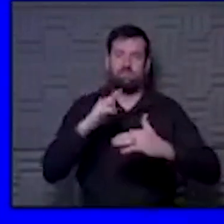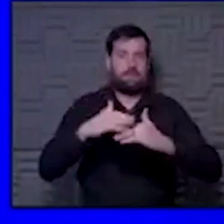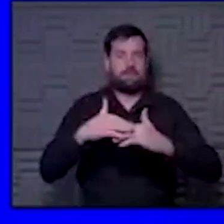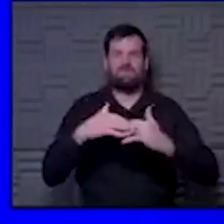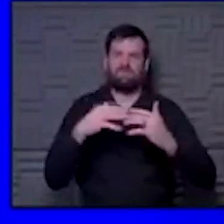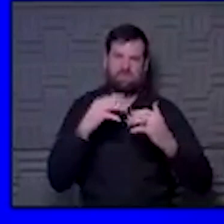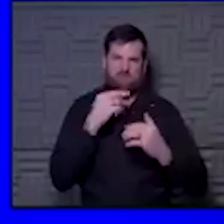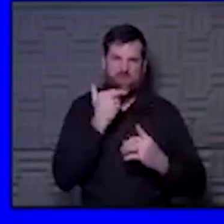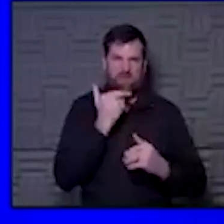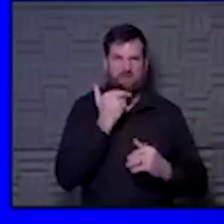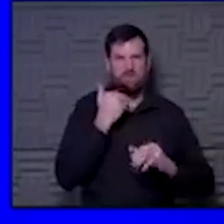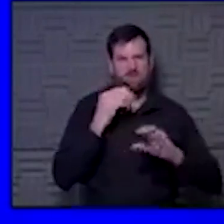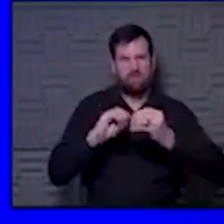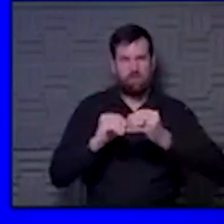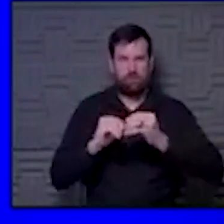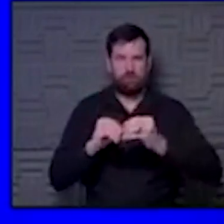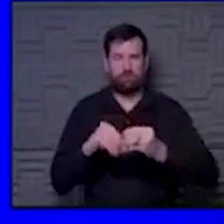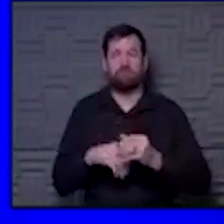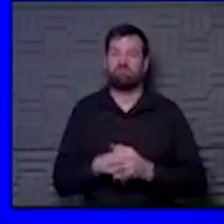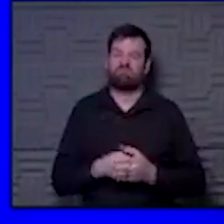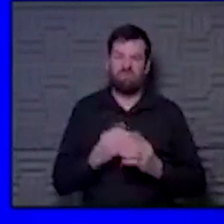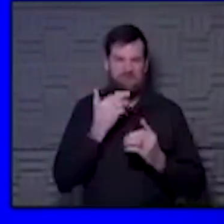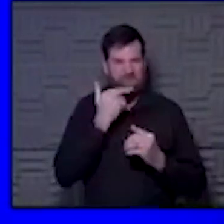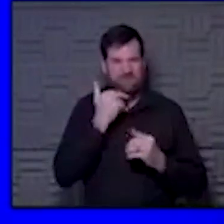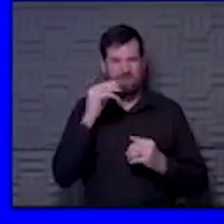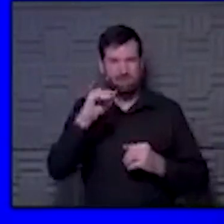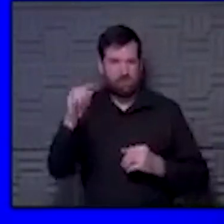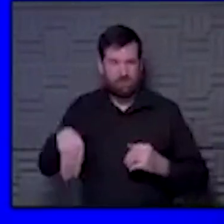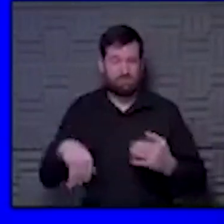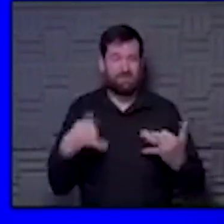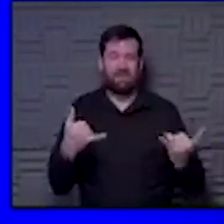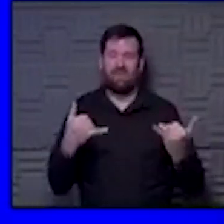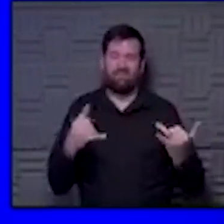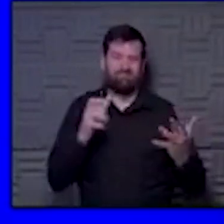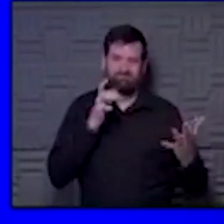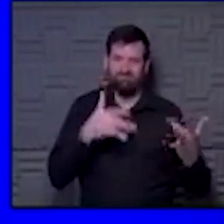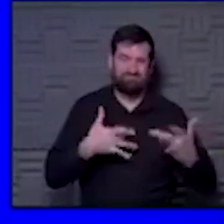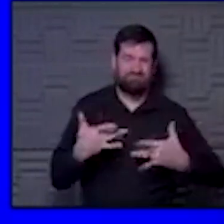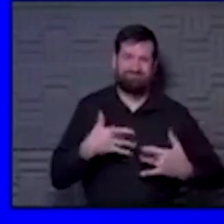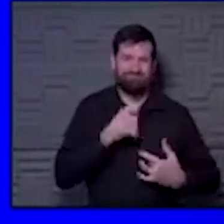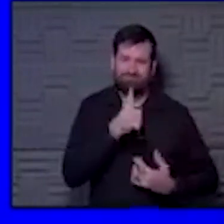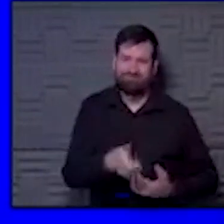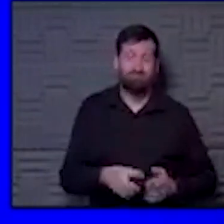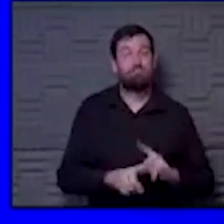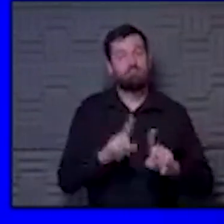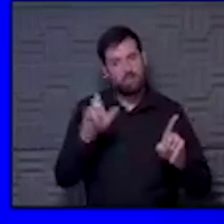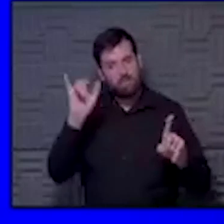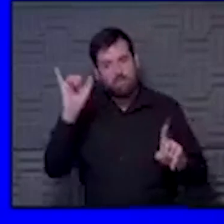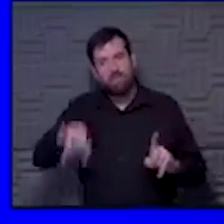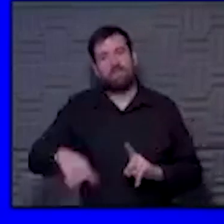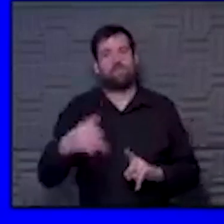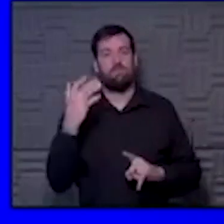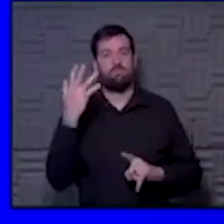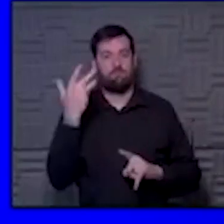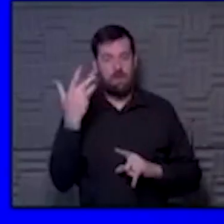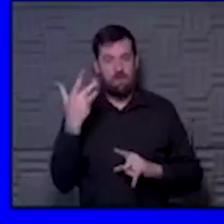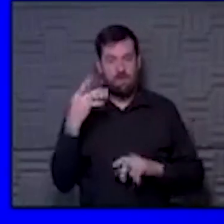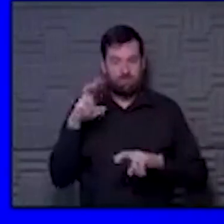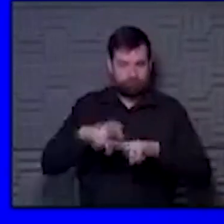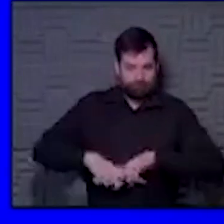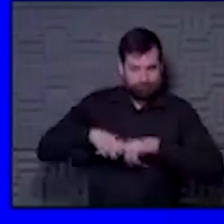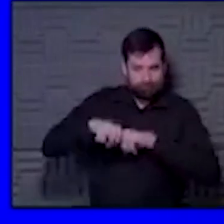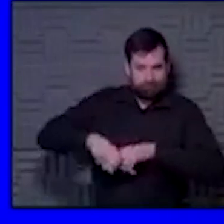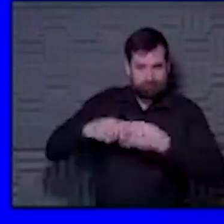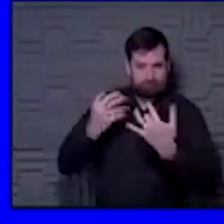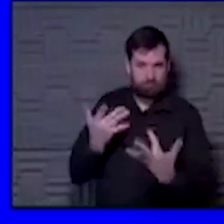small number, an extremely small percentage. So right now I wouldn't be too concerned with it, but that is why we have you sit and